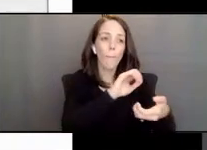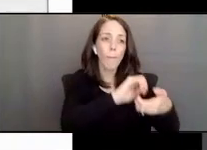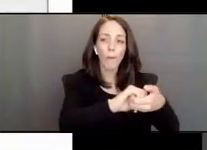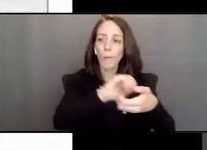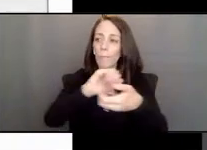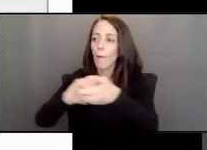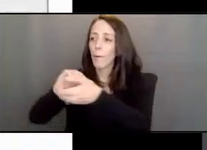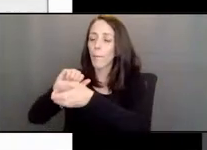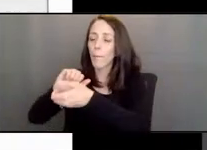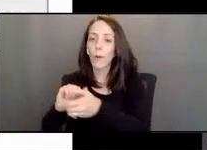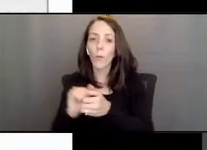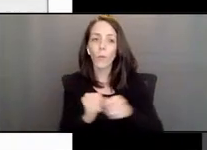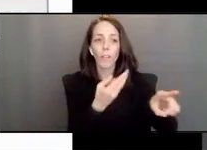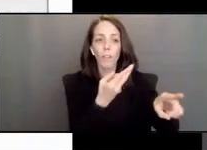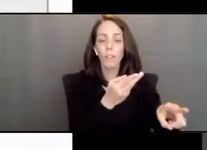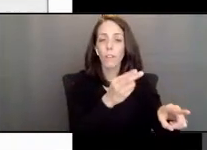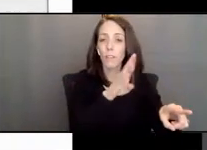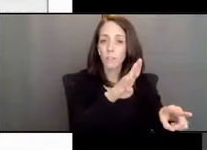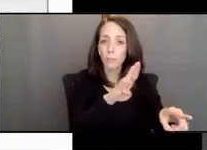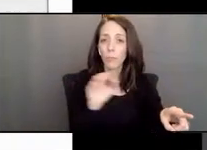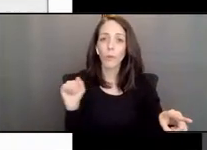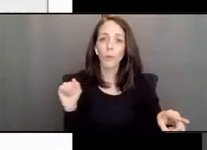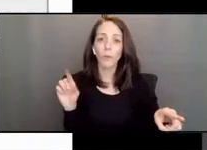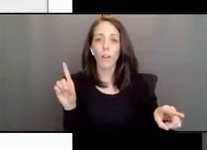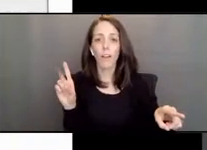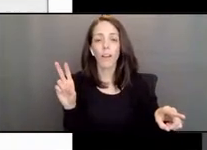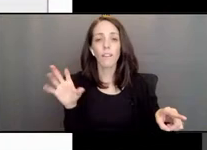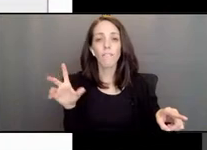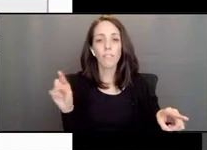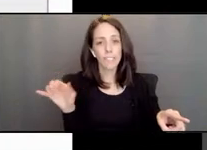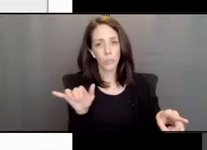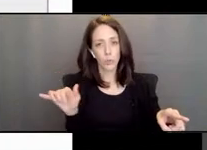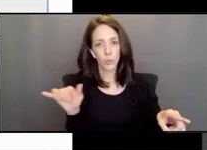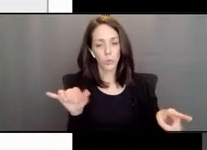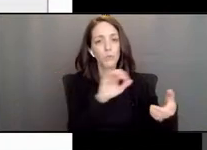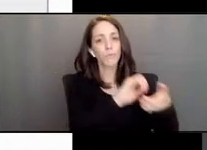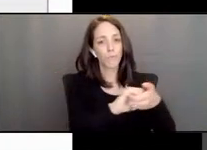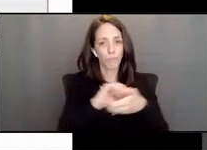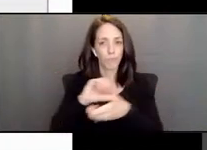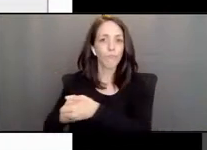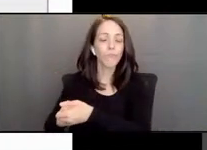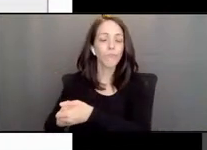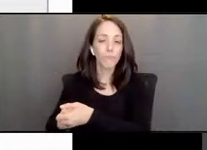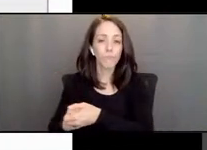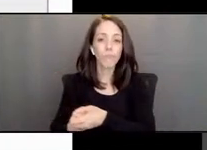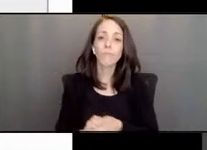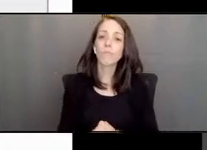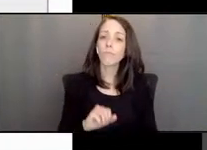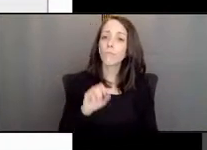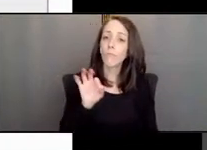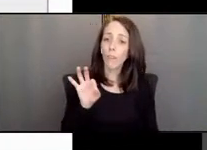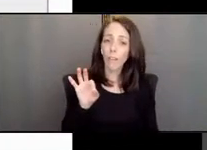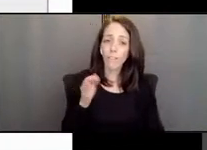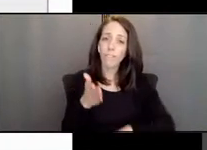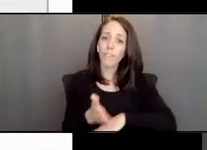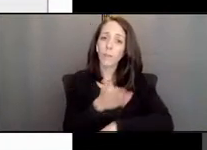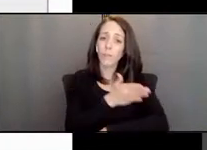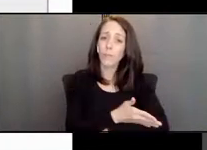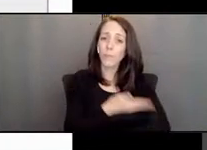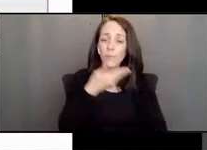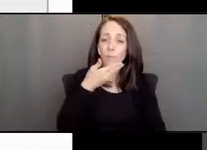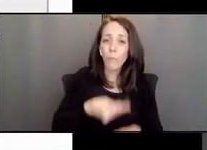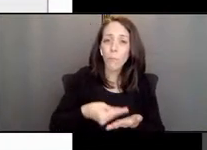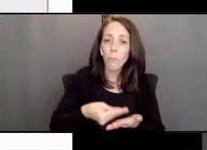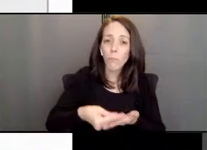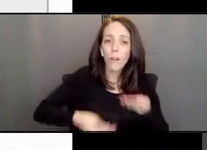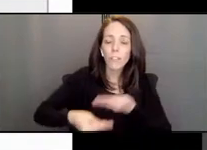Center and Adventist. Finally, if we do better than budget, we may be able to fund more of these objectives in the future. We'll continue to